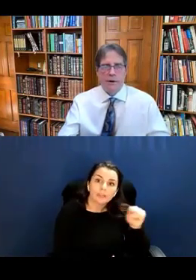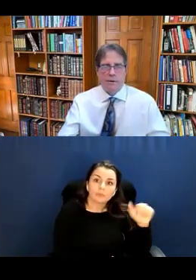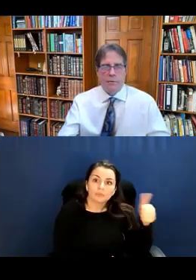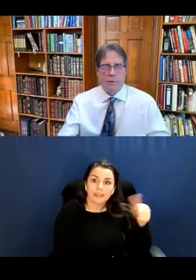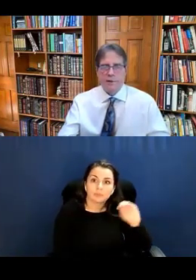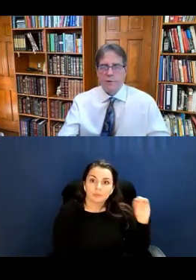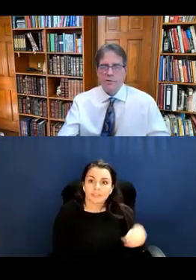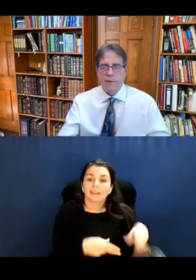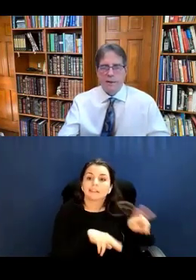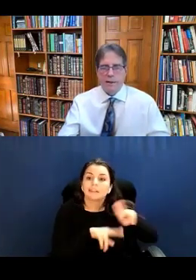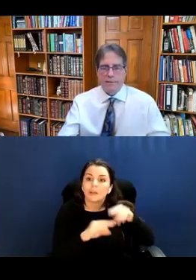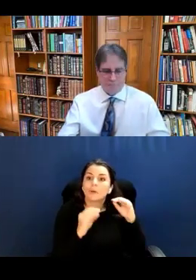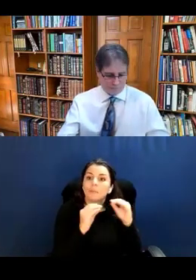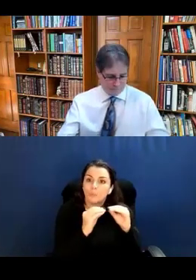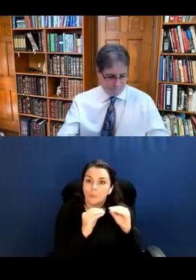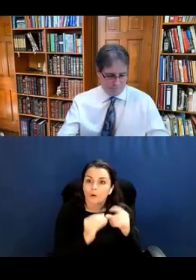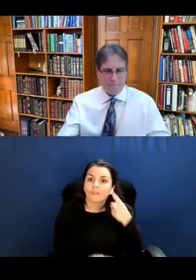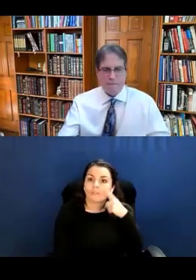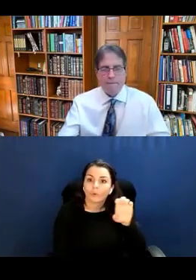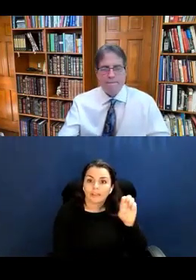better or more generous pay line.